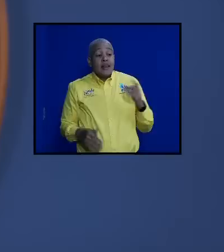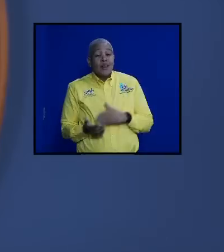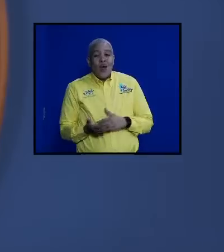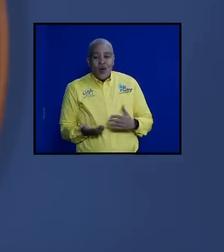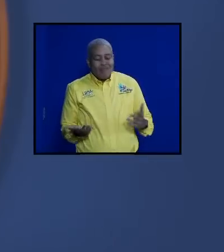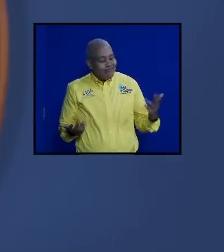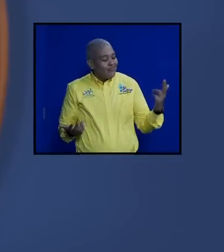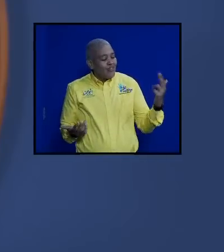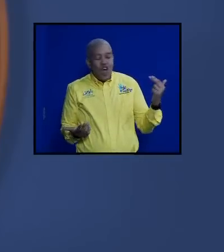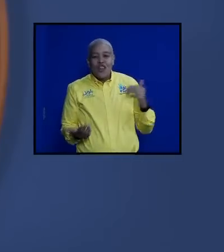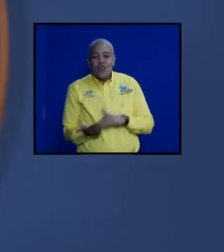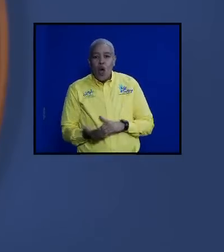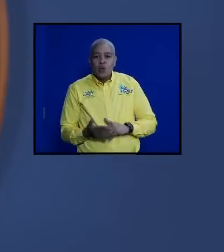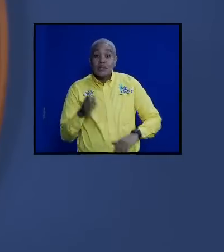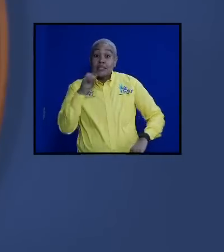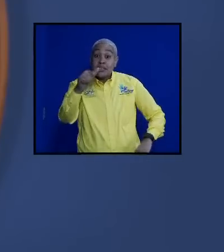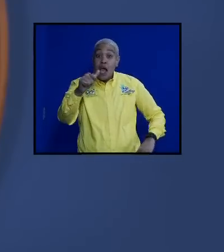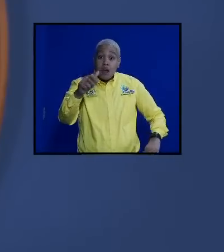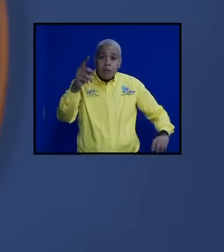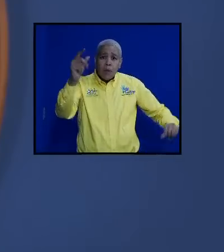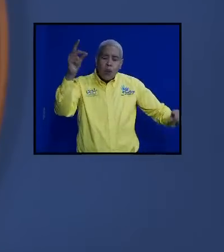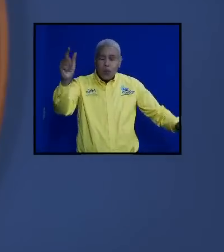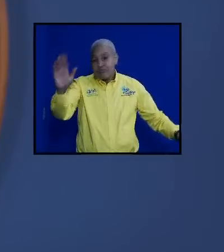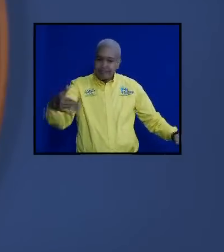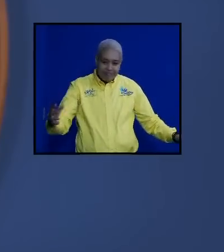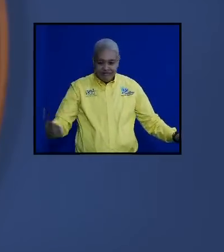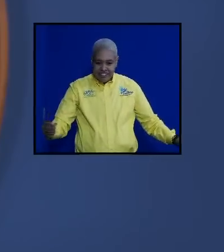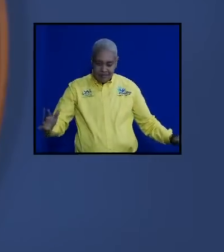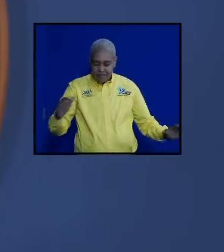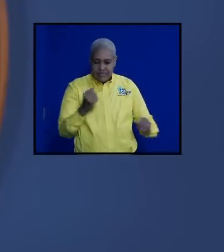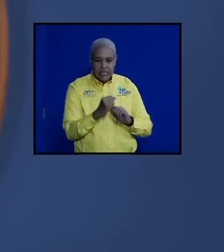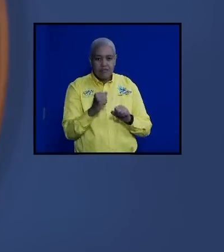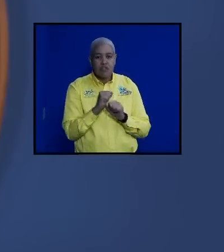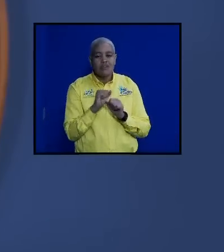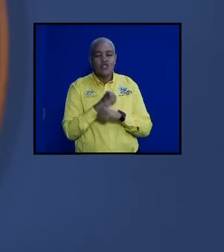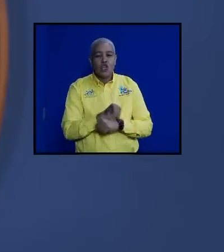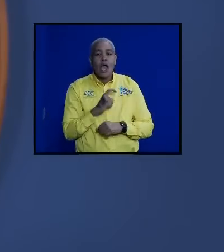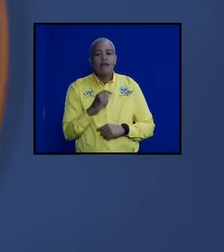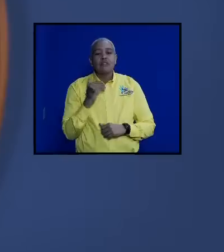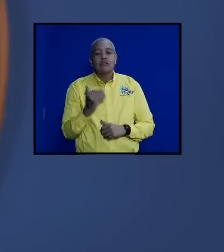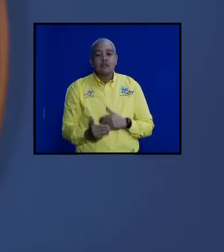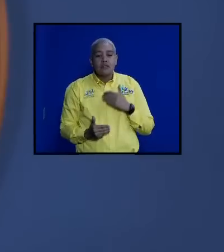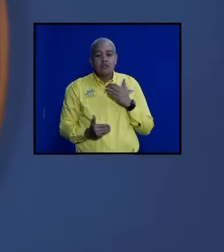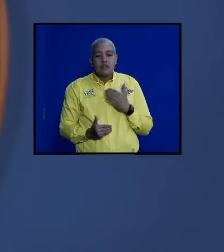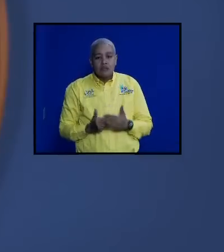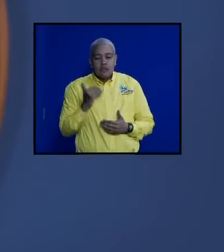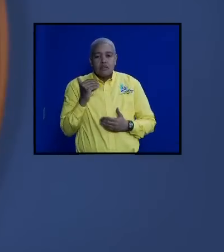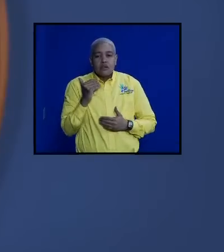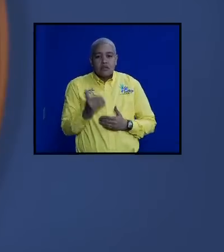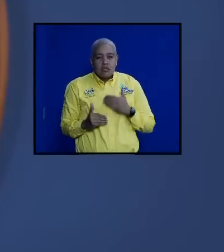flipped and immediately you're in a place of safety and security. It takes time.